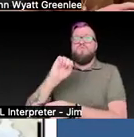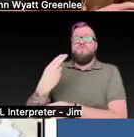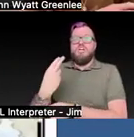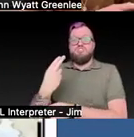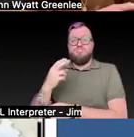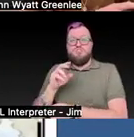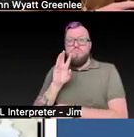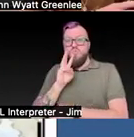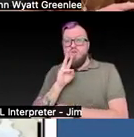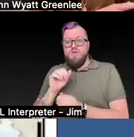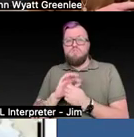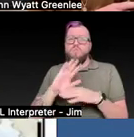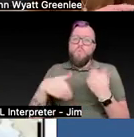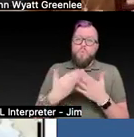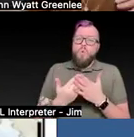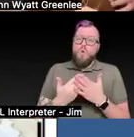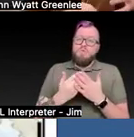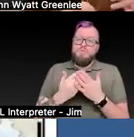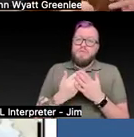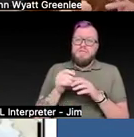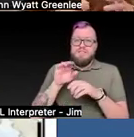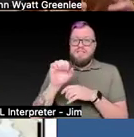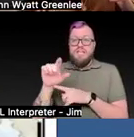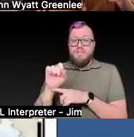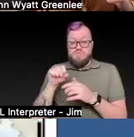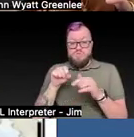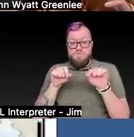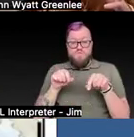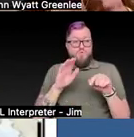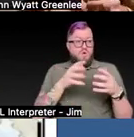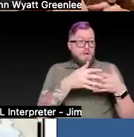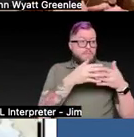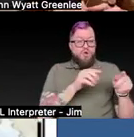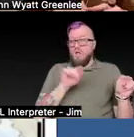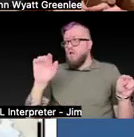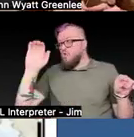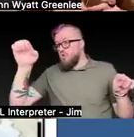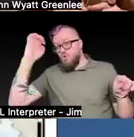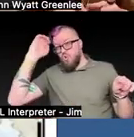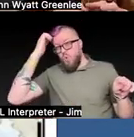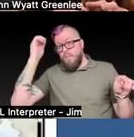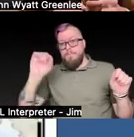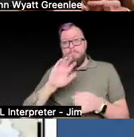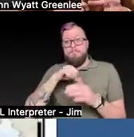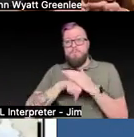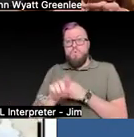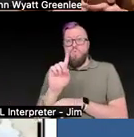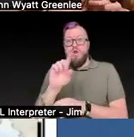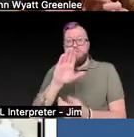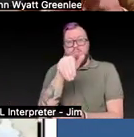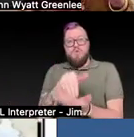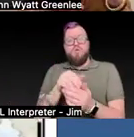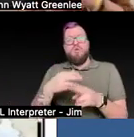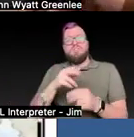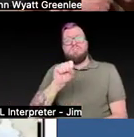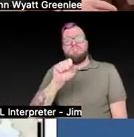States, and well, the Americas really, are born in the middle of the Atlantic Ocean, in a place called the Sargasso Sea, which is kind